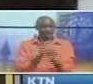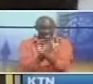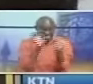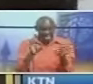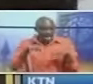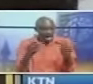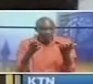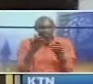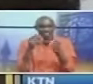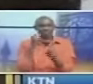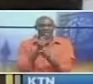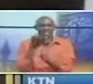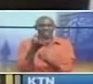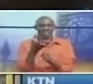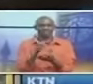on how things work.